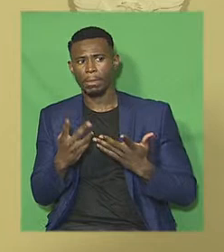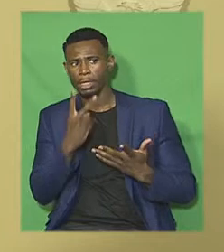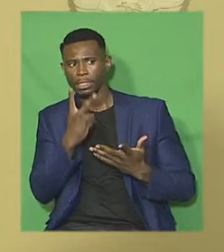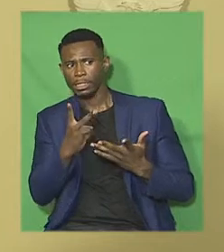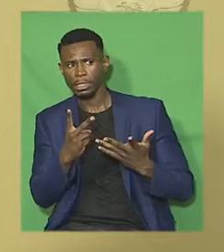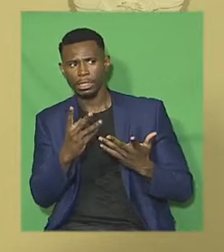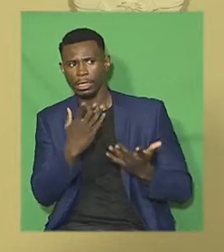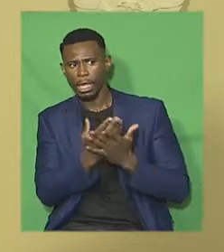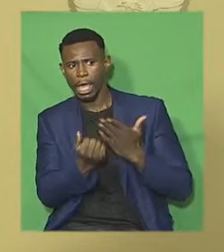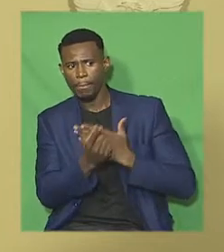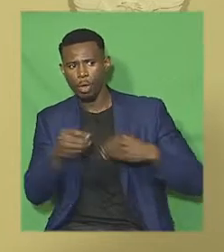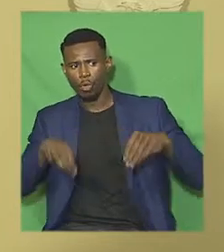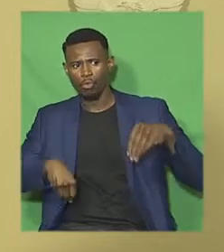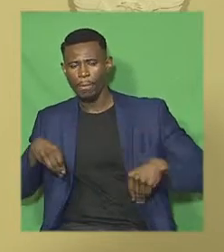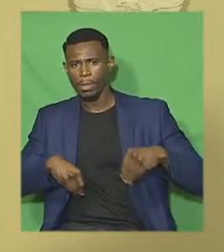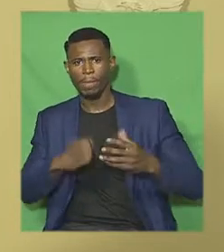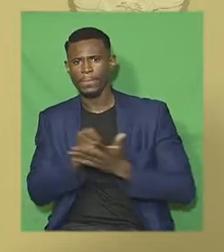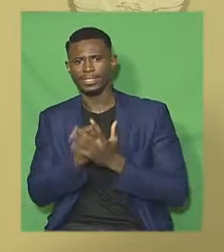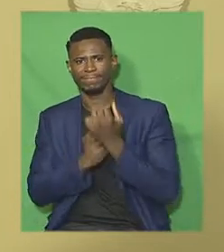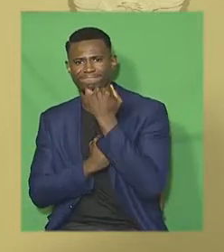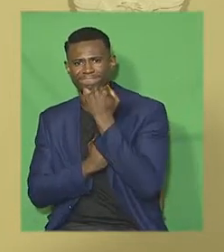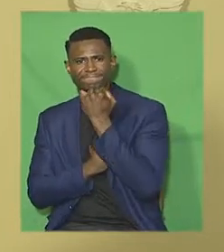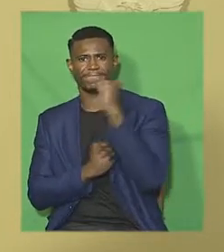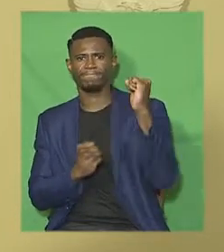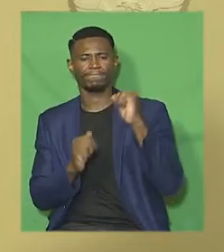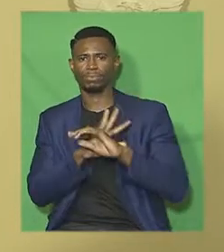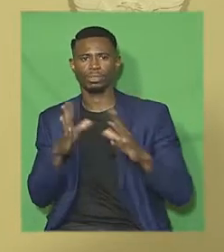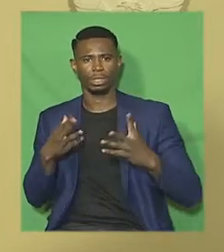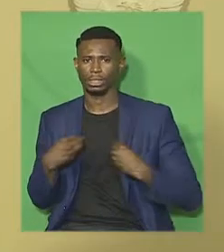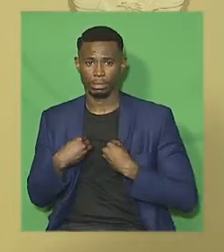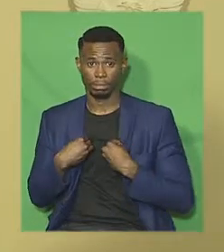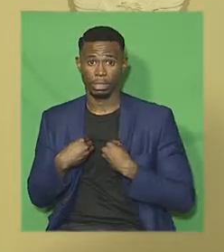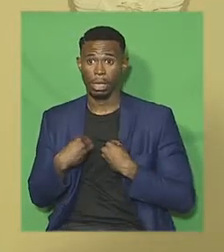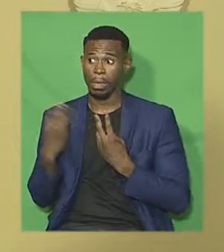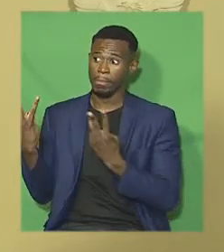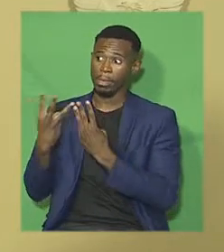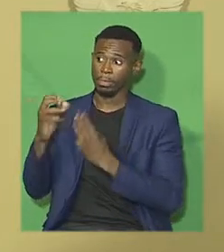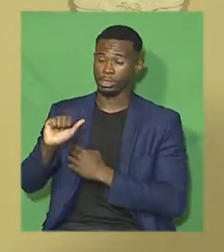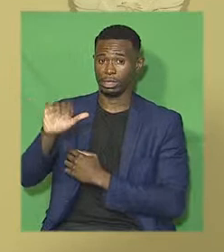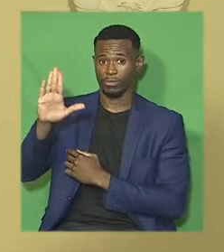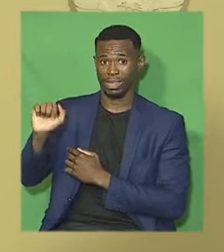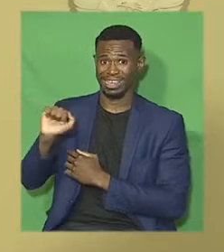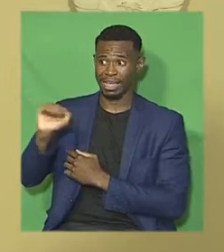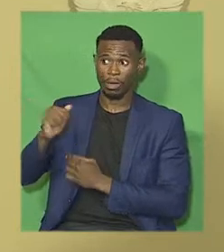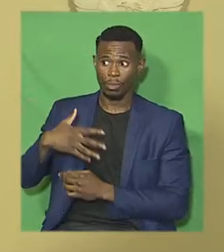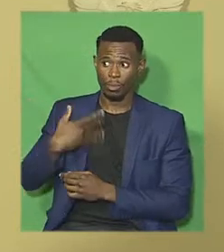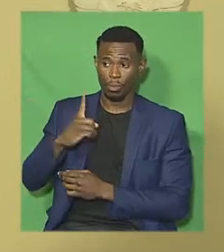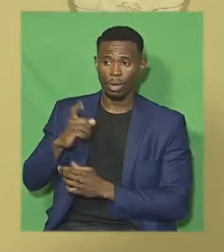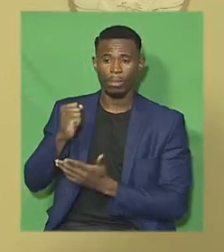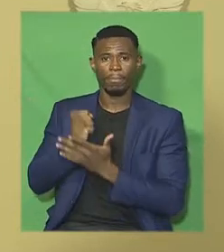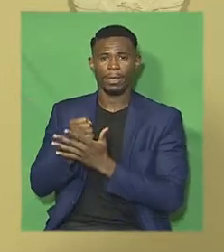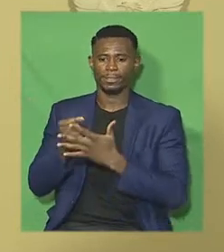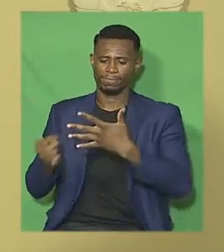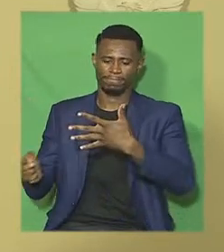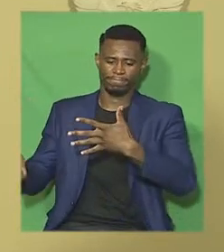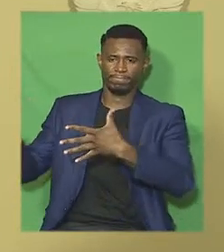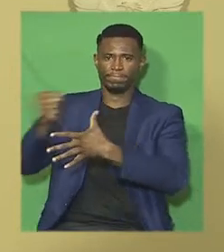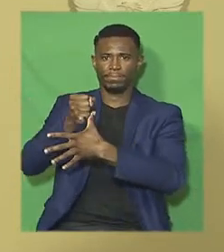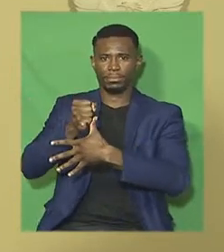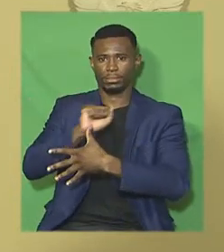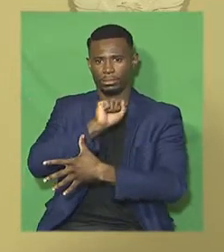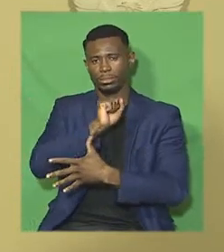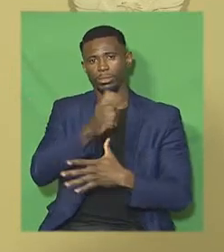corruption wherever it exists, and to place the interests of the people of South Africa foremost in the work that they do.